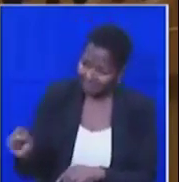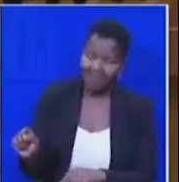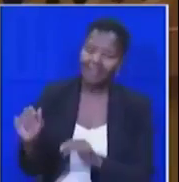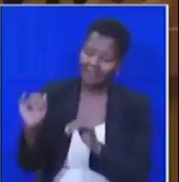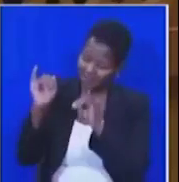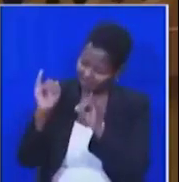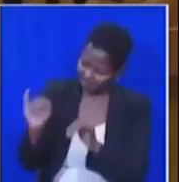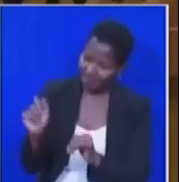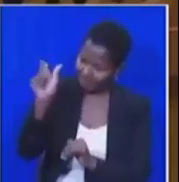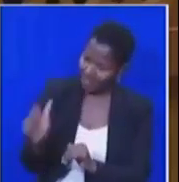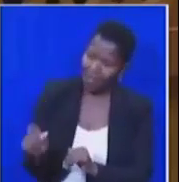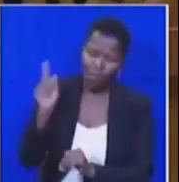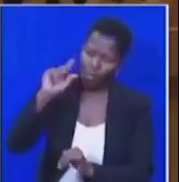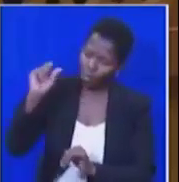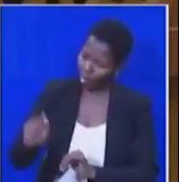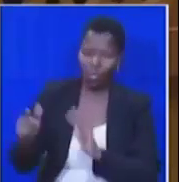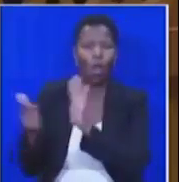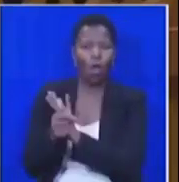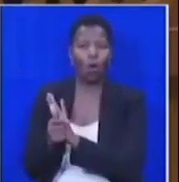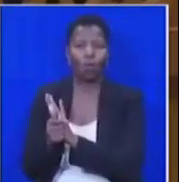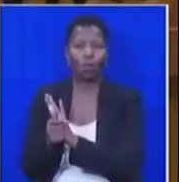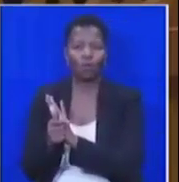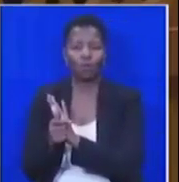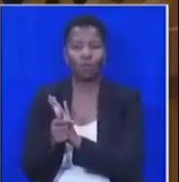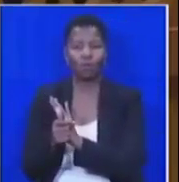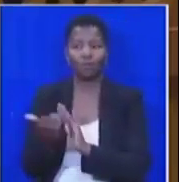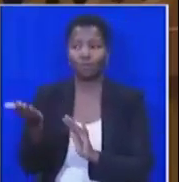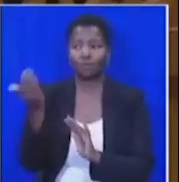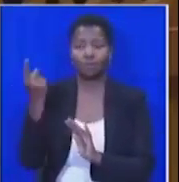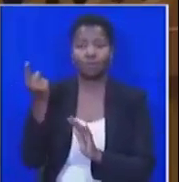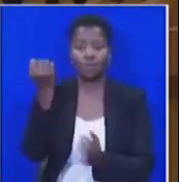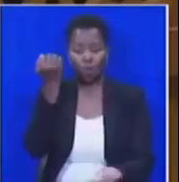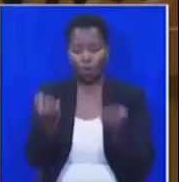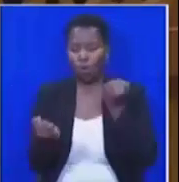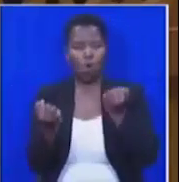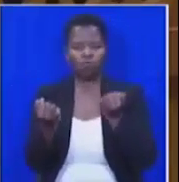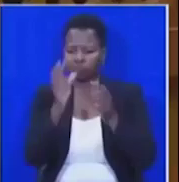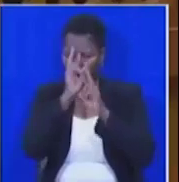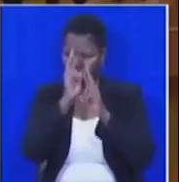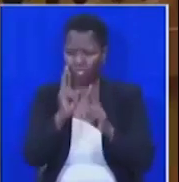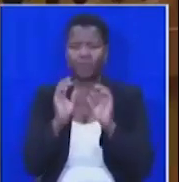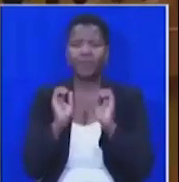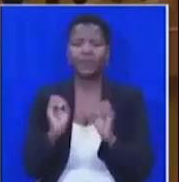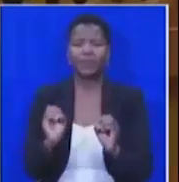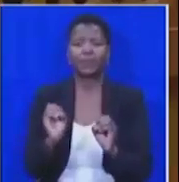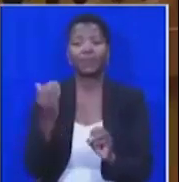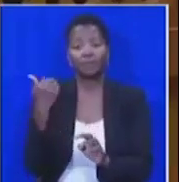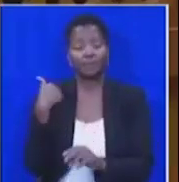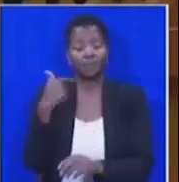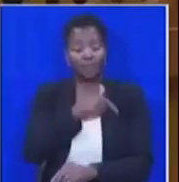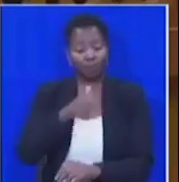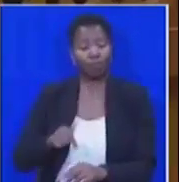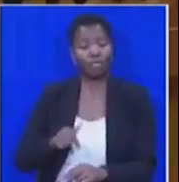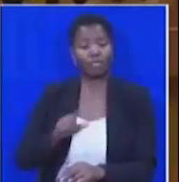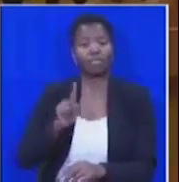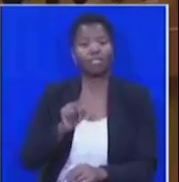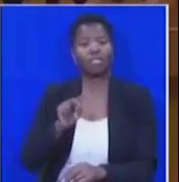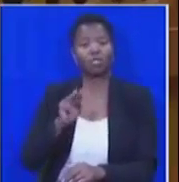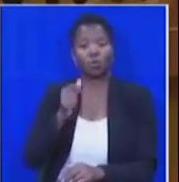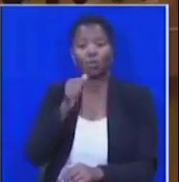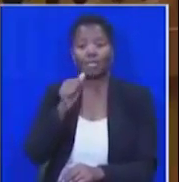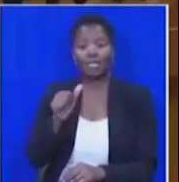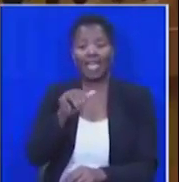head of impunity. He undermined the judiciary. Mr. Zuma meant what he said when I quote, the ANC